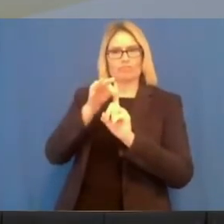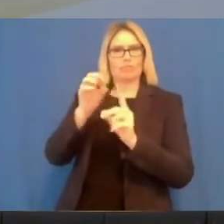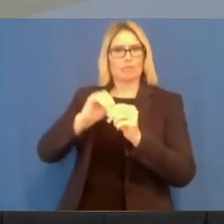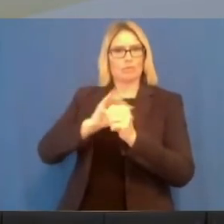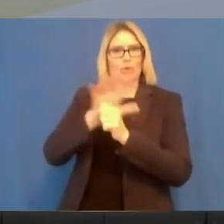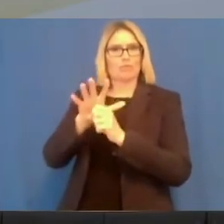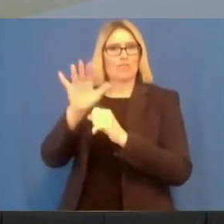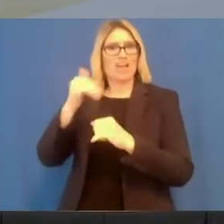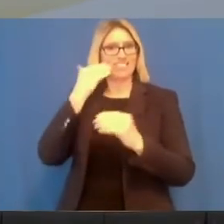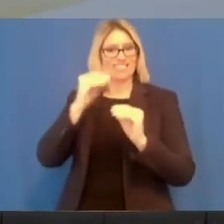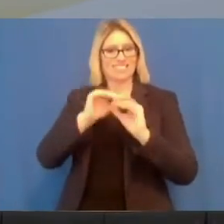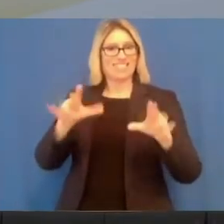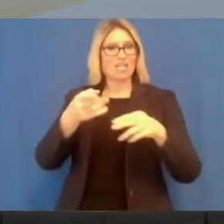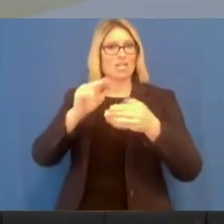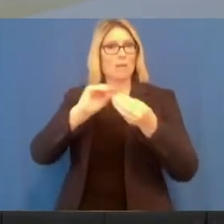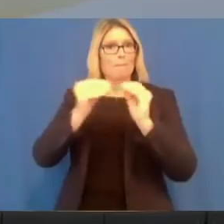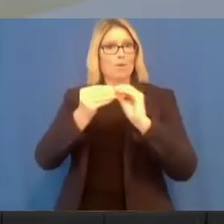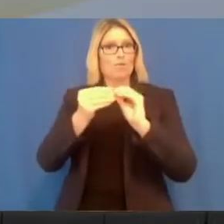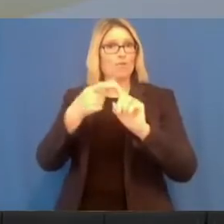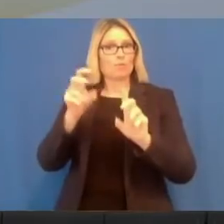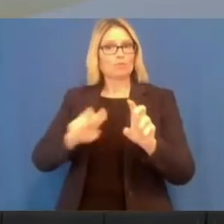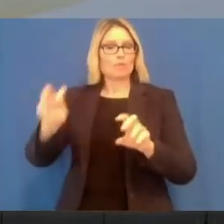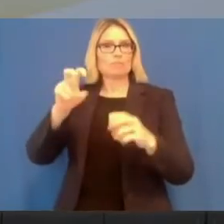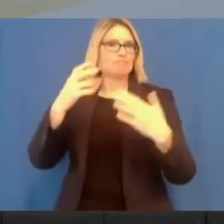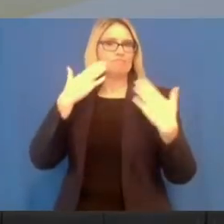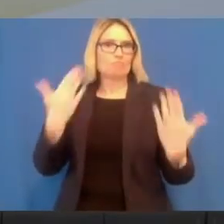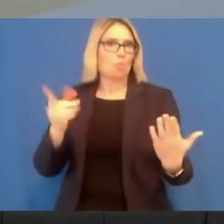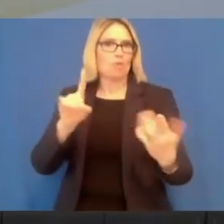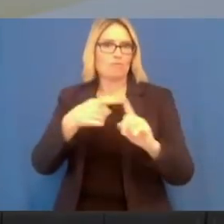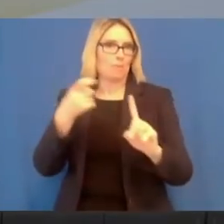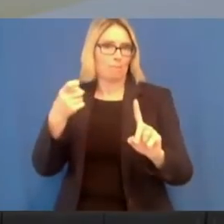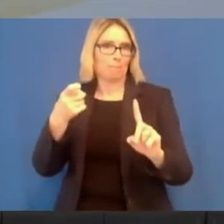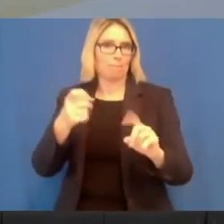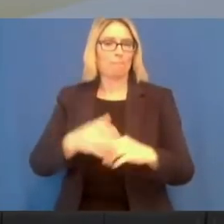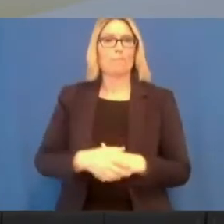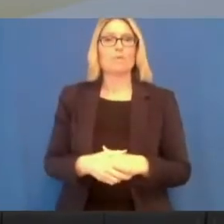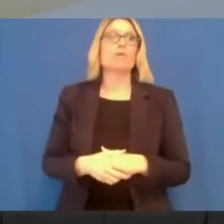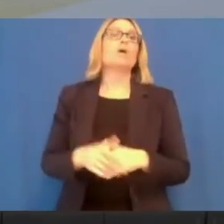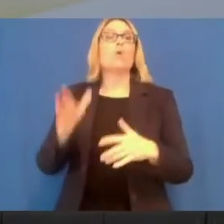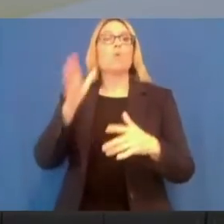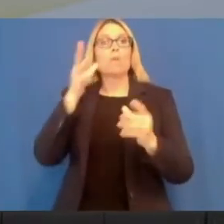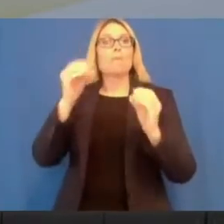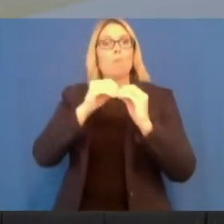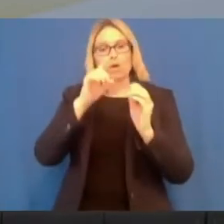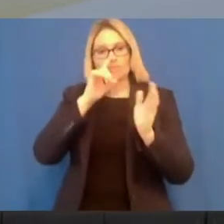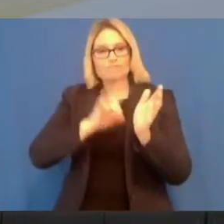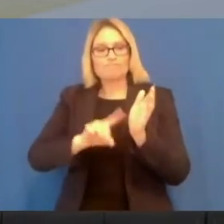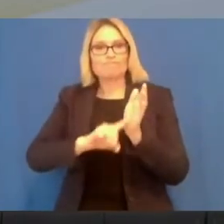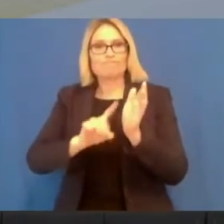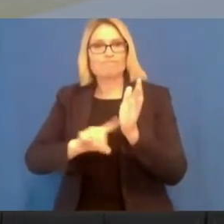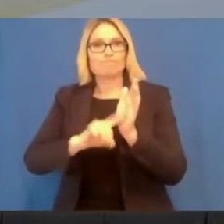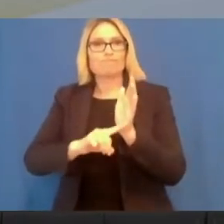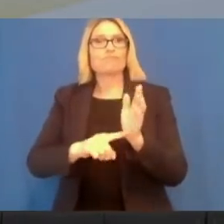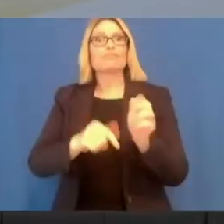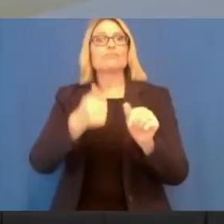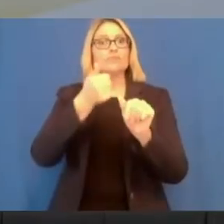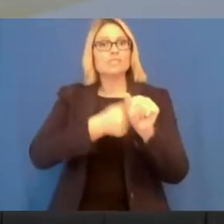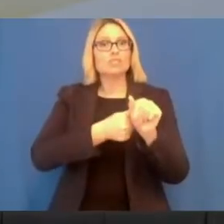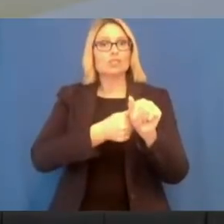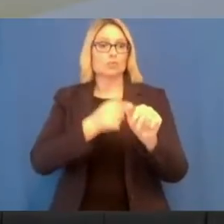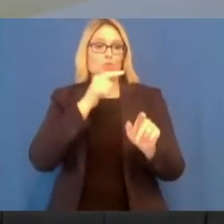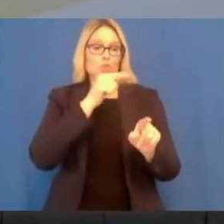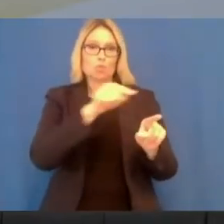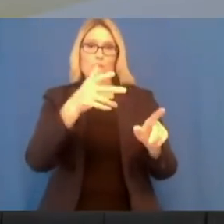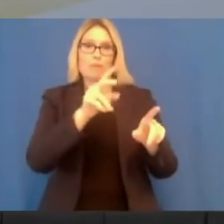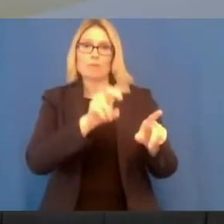our current outbreak. Public health staff will continue to explore all potential connections to individuals who may have traveled